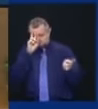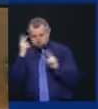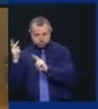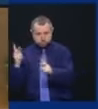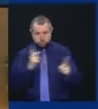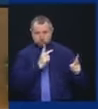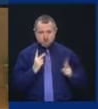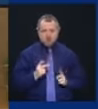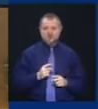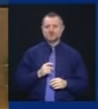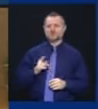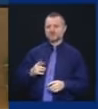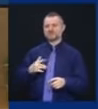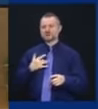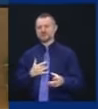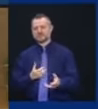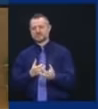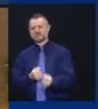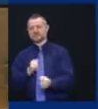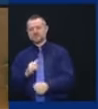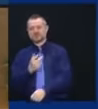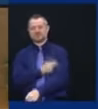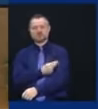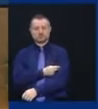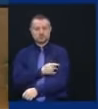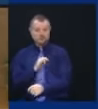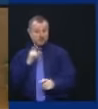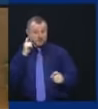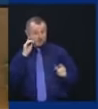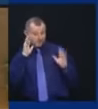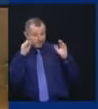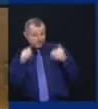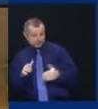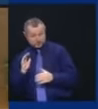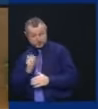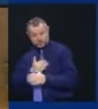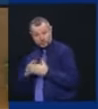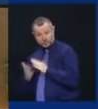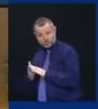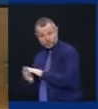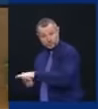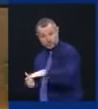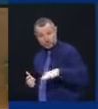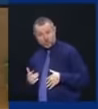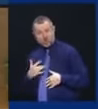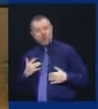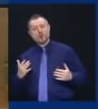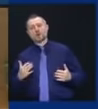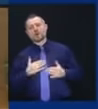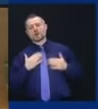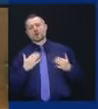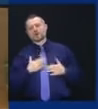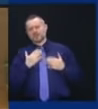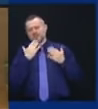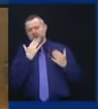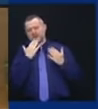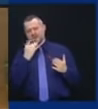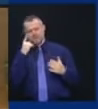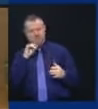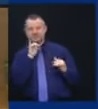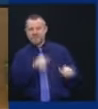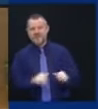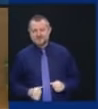want to take the vaccine. But your focus on our community is a welcome focus, and we're grateful. So having access to them is